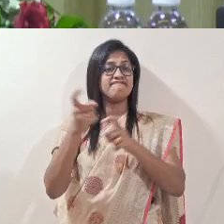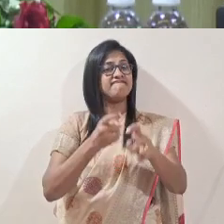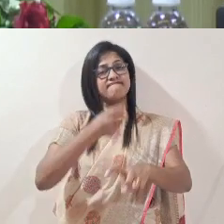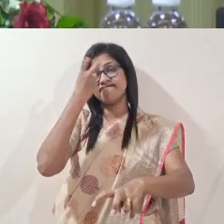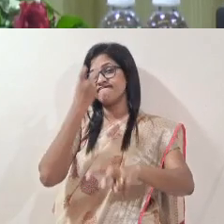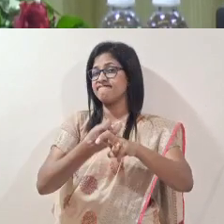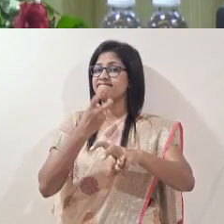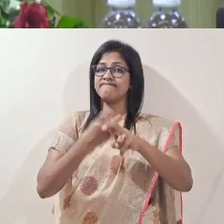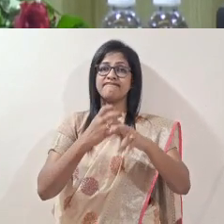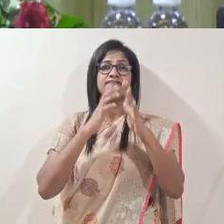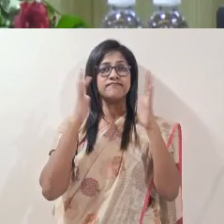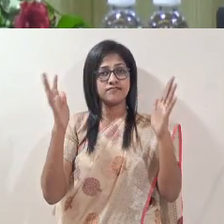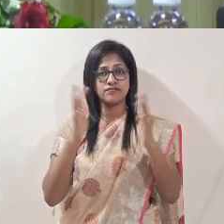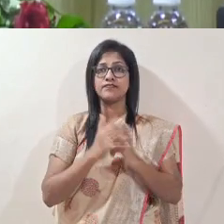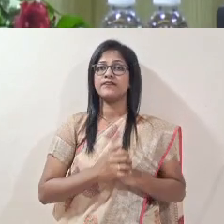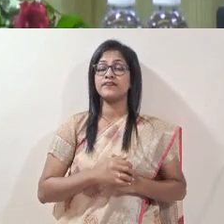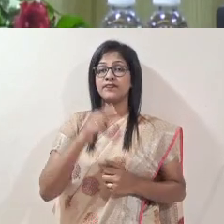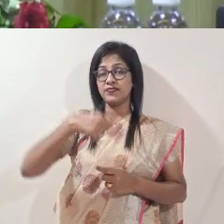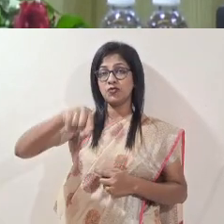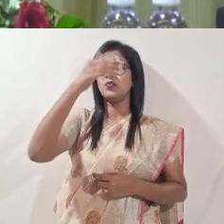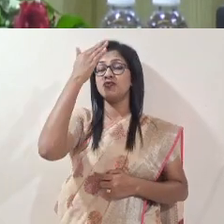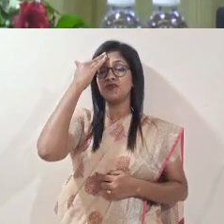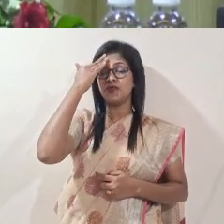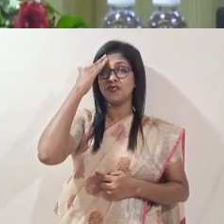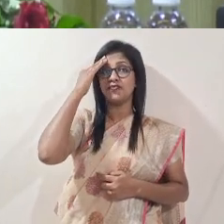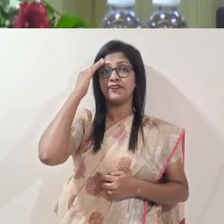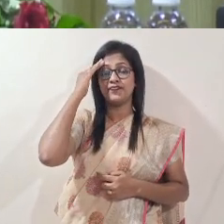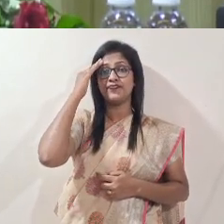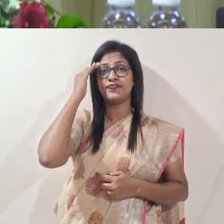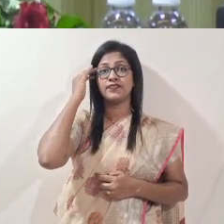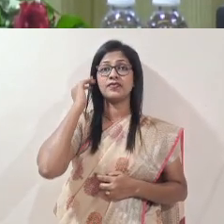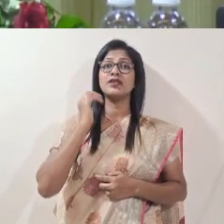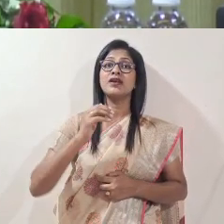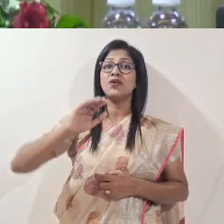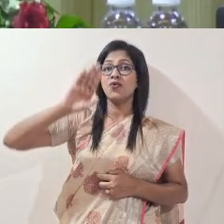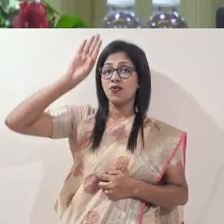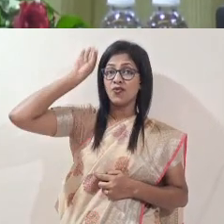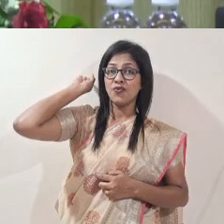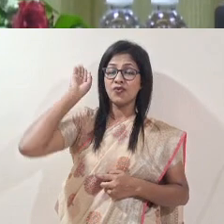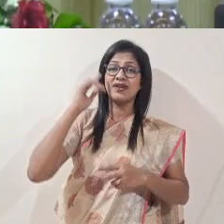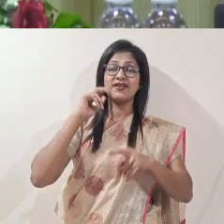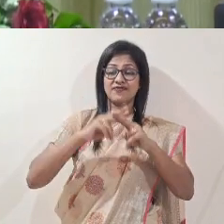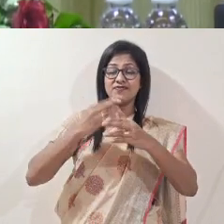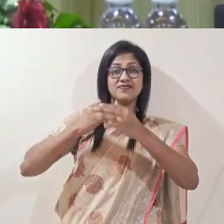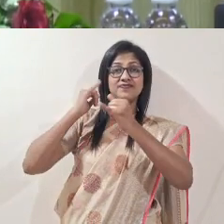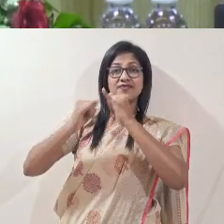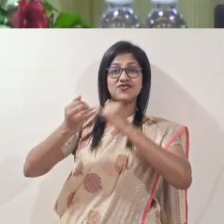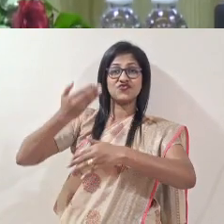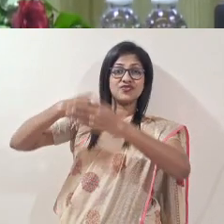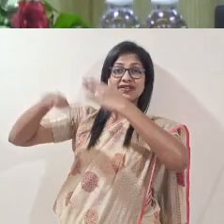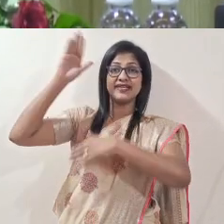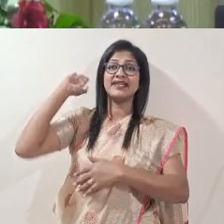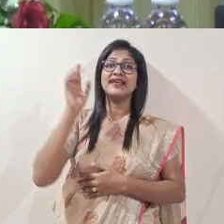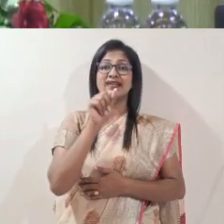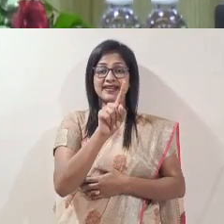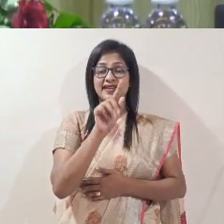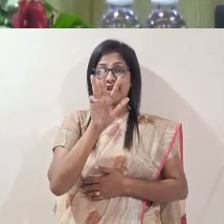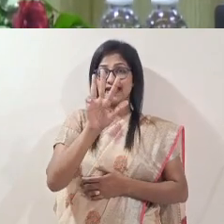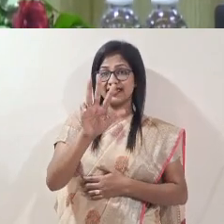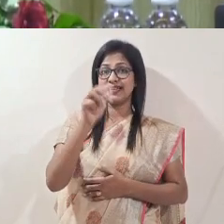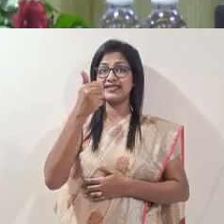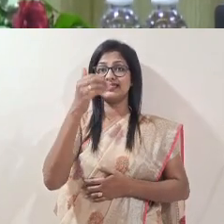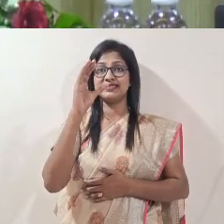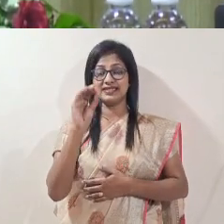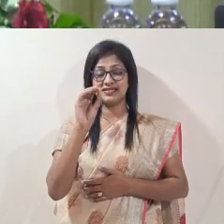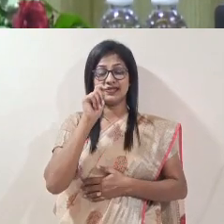you know, that if you go back to the 1960s, that time